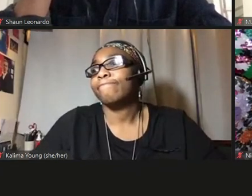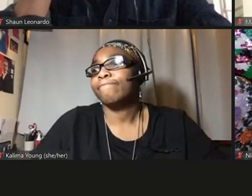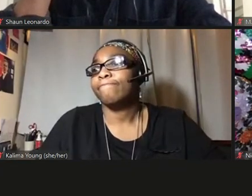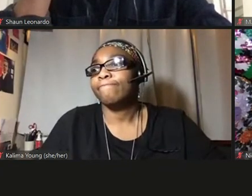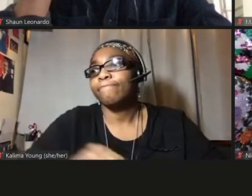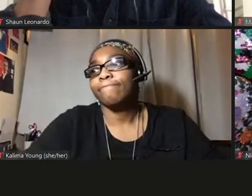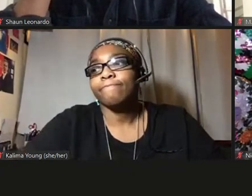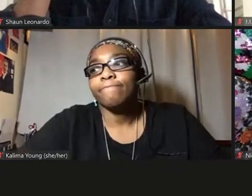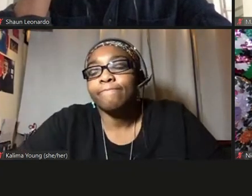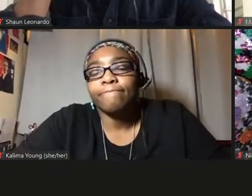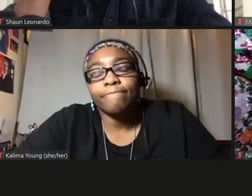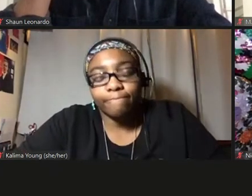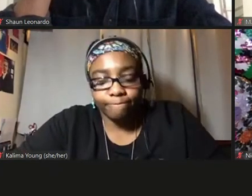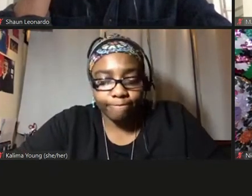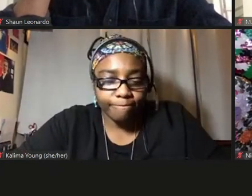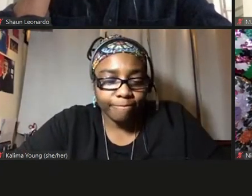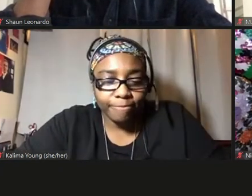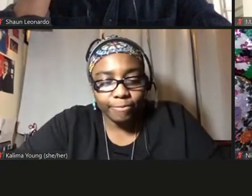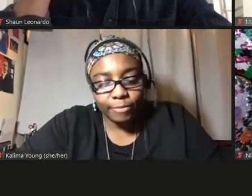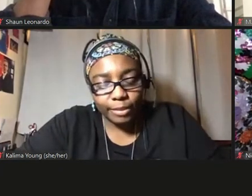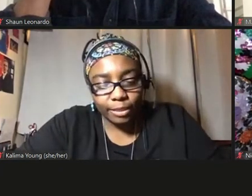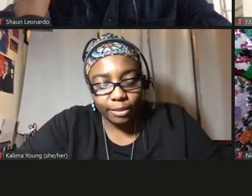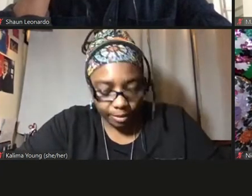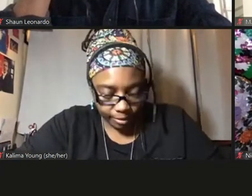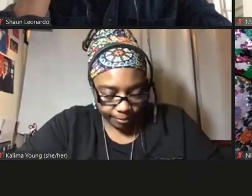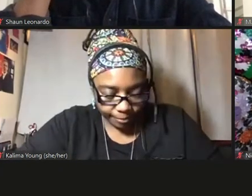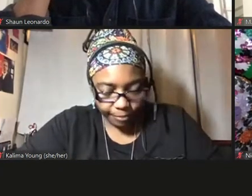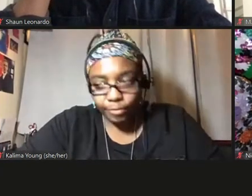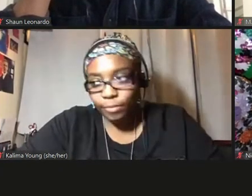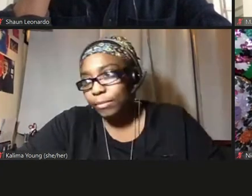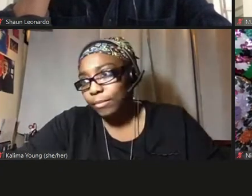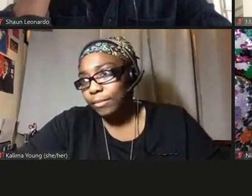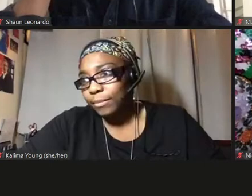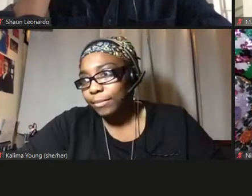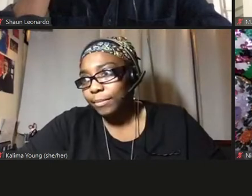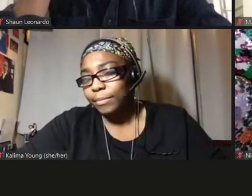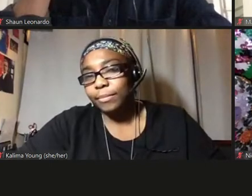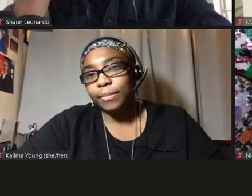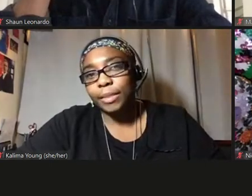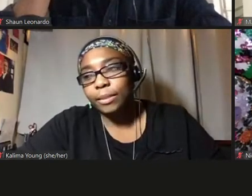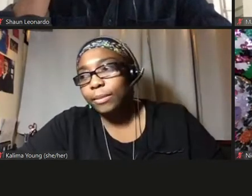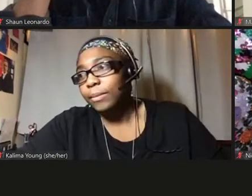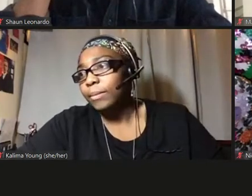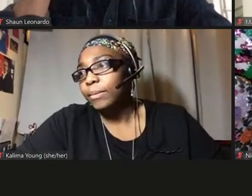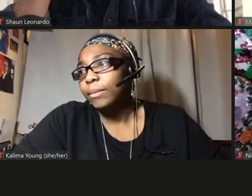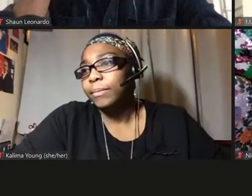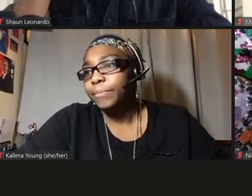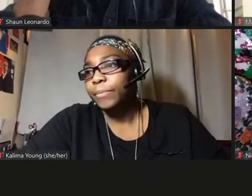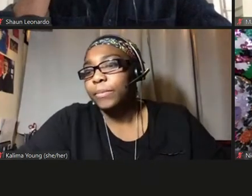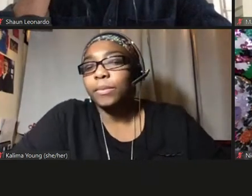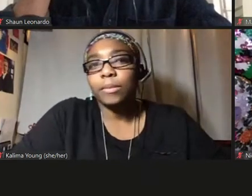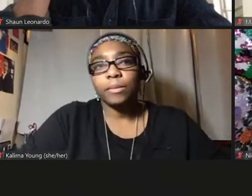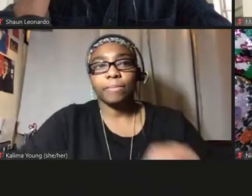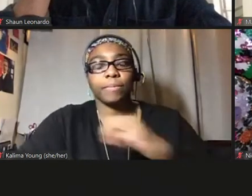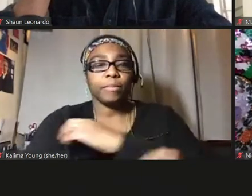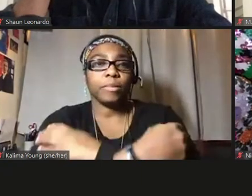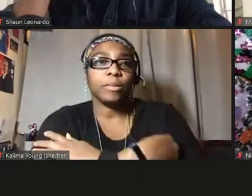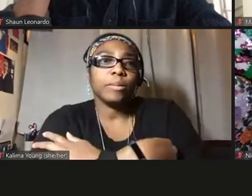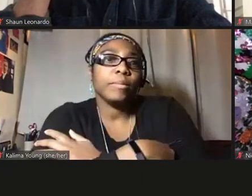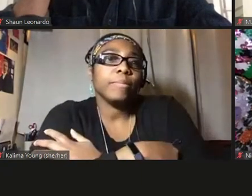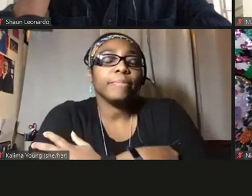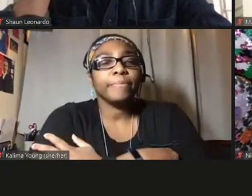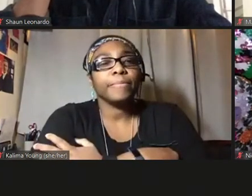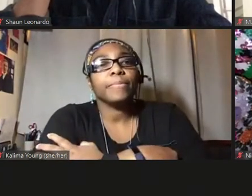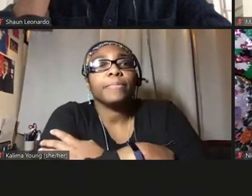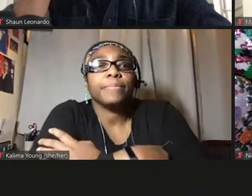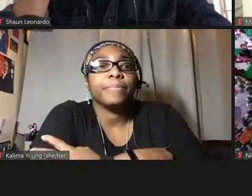coins, whip out the coin purse, make it as glittery as Nick's background and make it paper and take care of